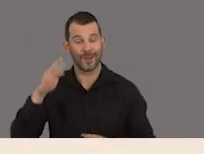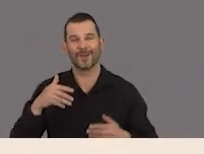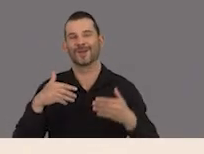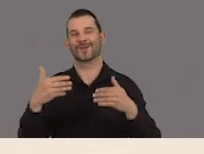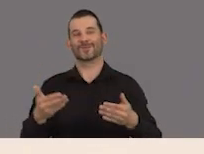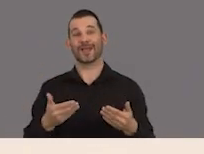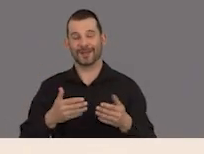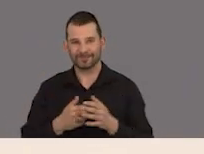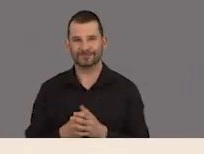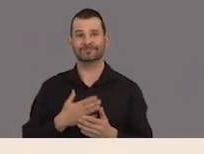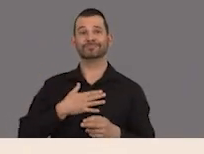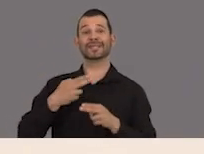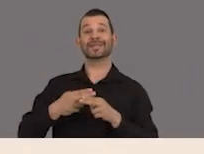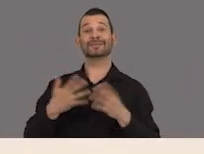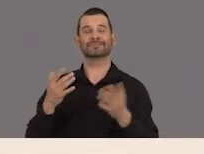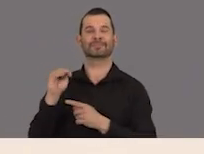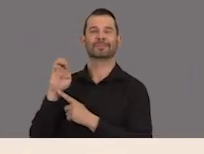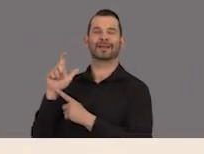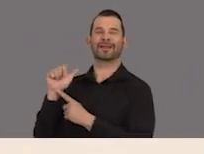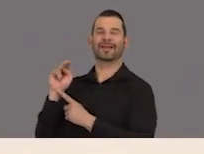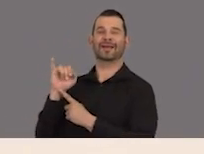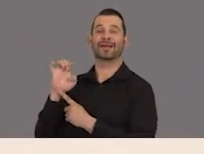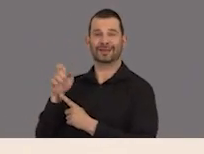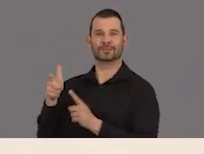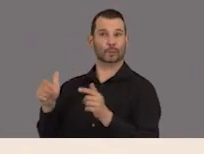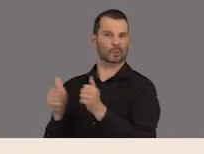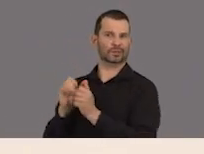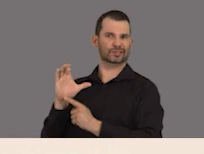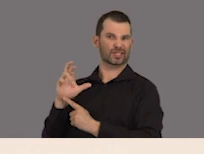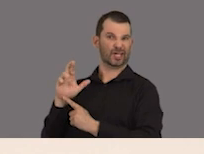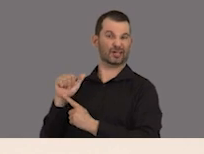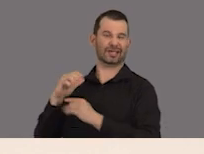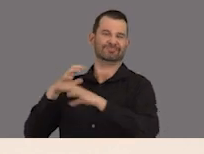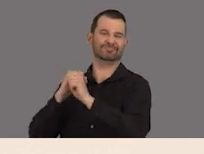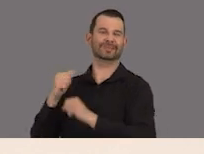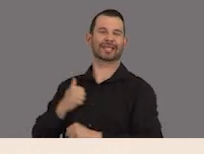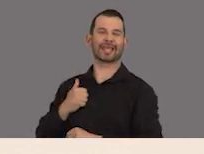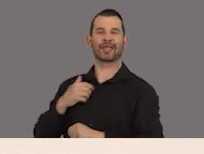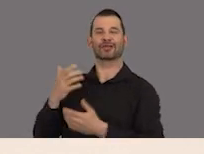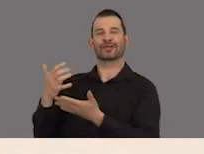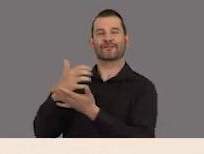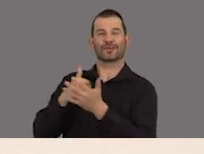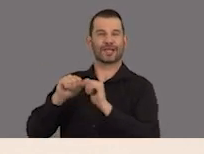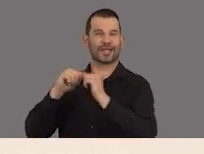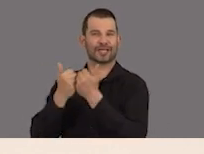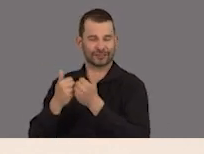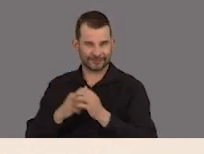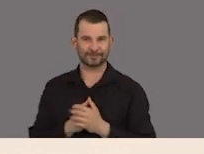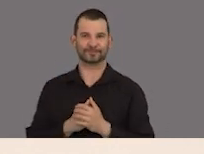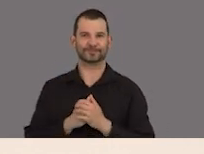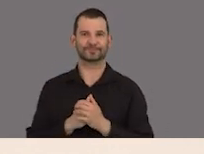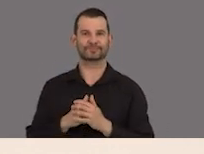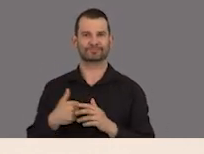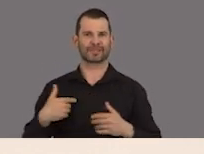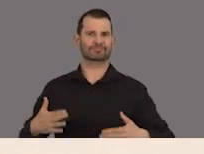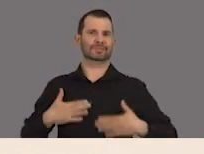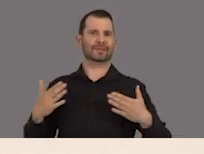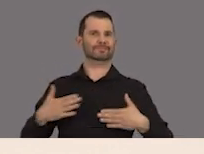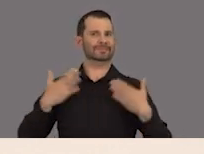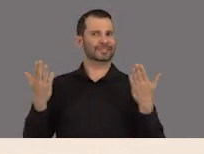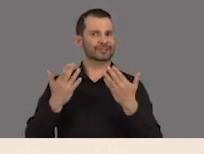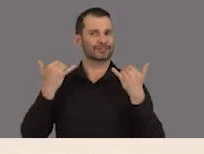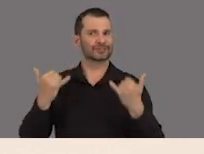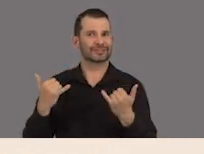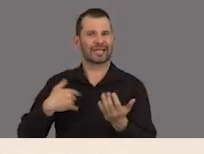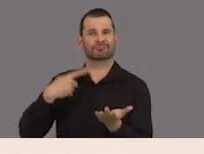Hello and welcome. My name is Melanie. I'm with the Canada Revenue Agency, or CRA for short. I'm